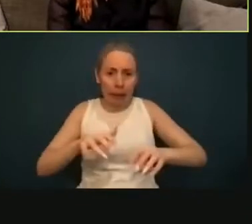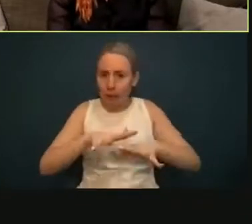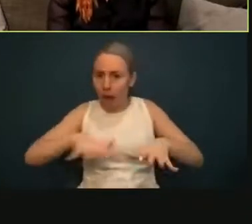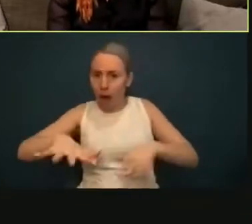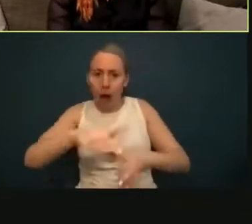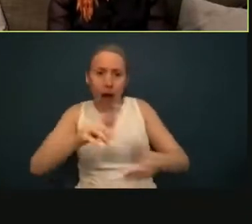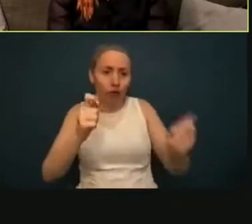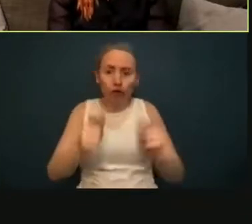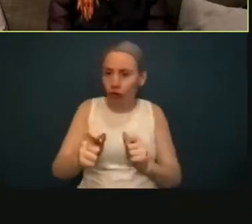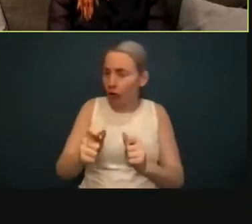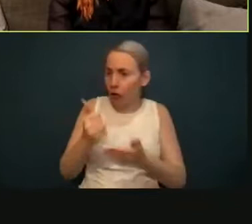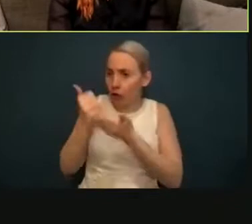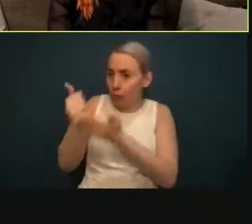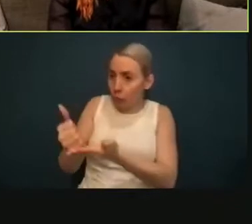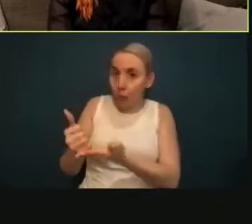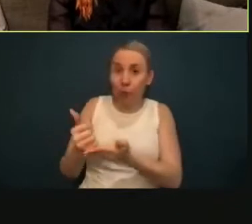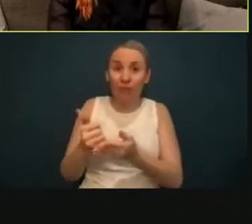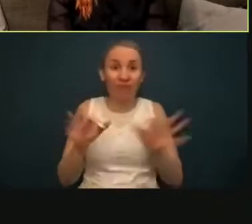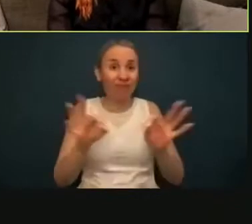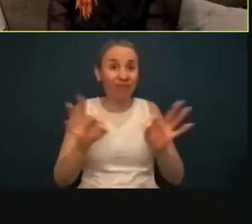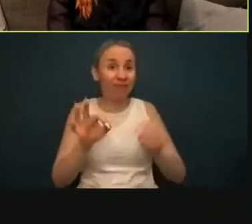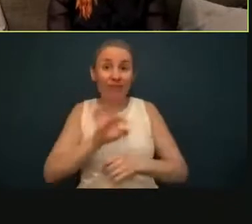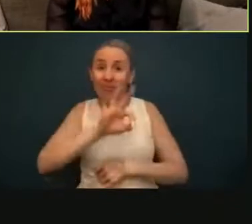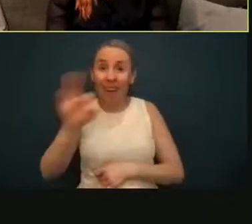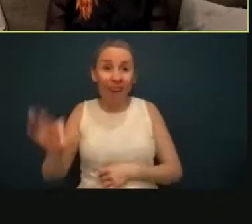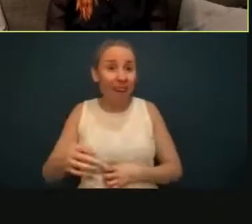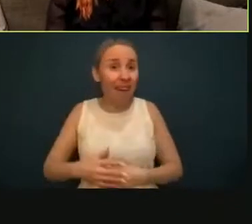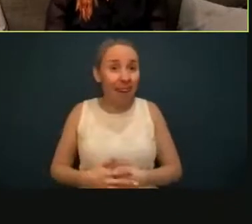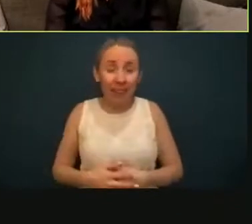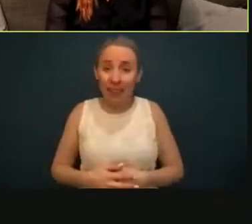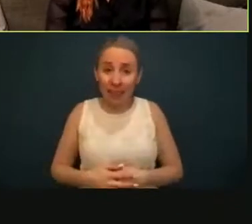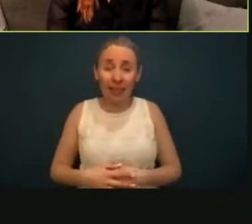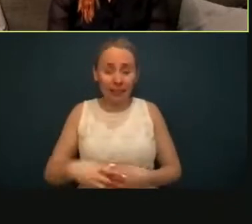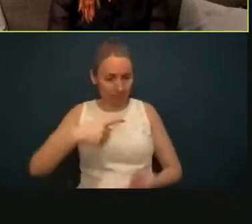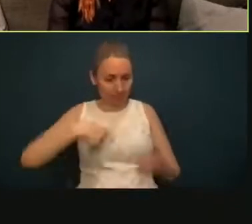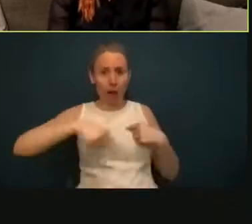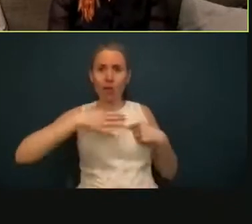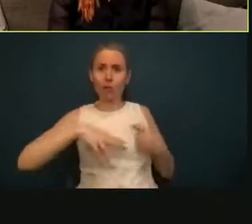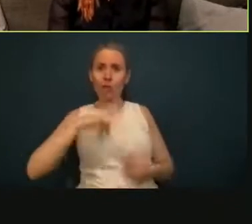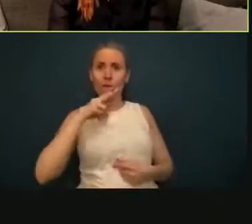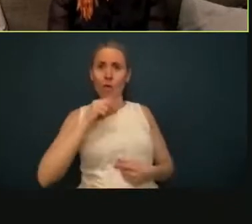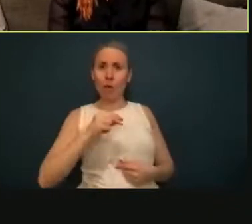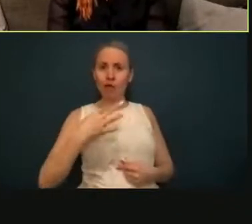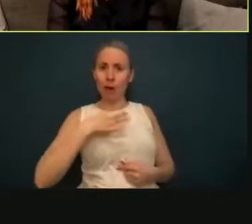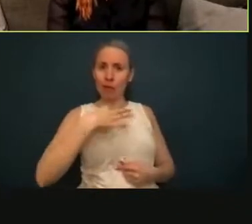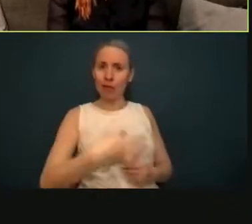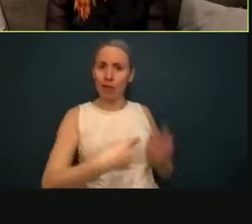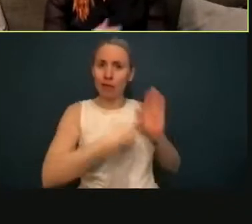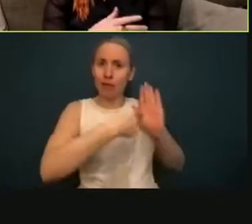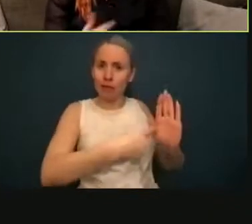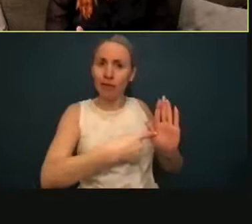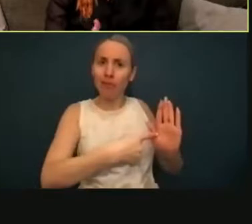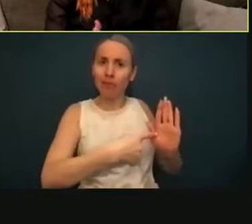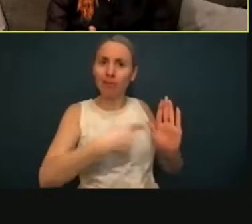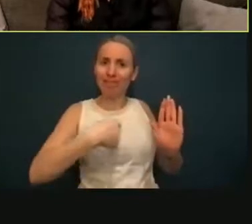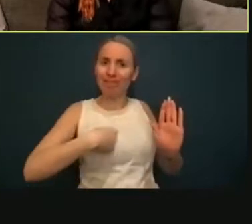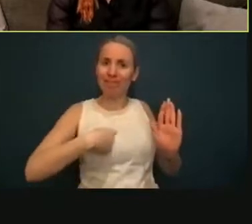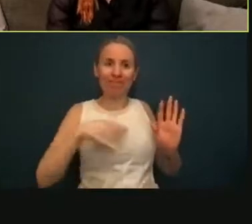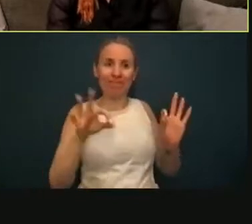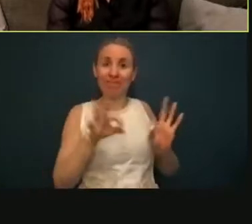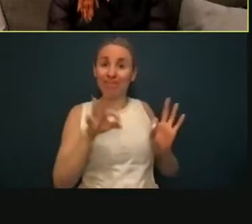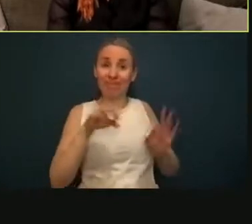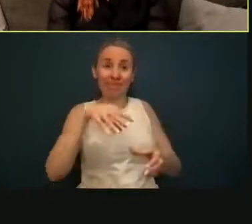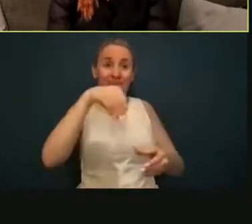we really wanted to, be that voice that we didn't have when we're both